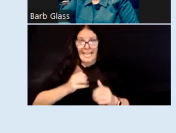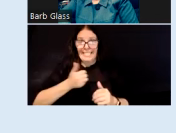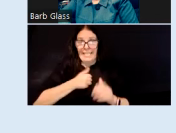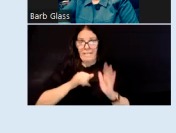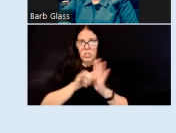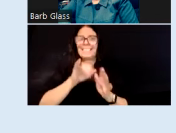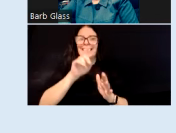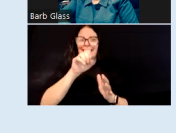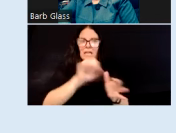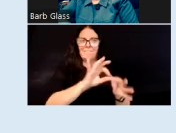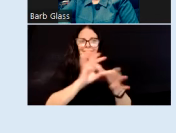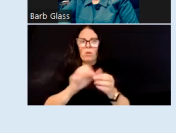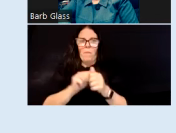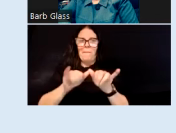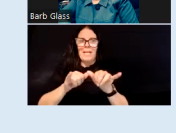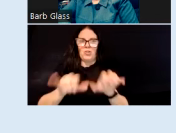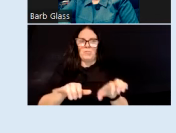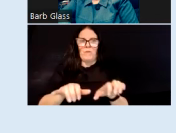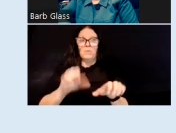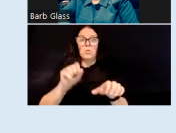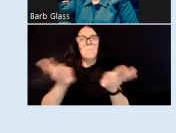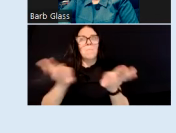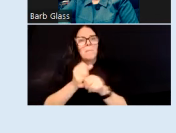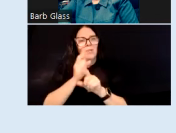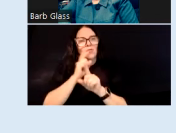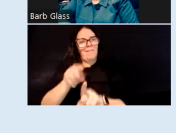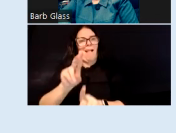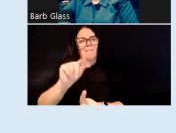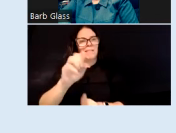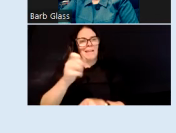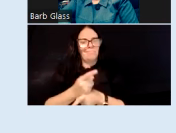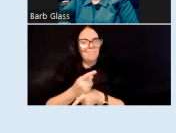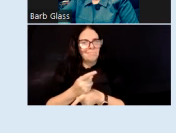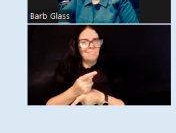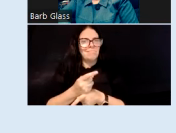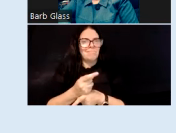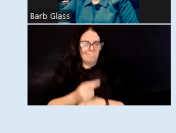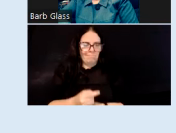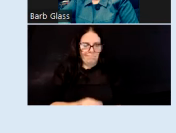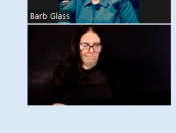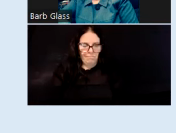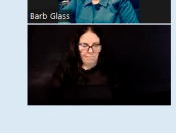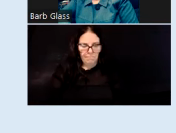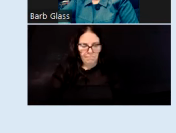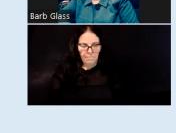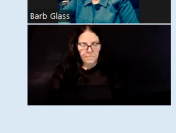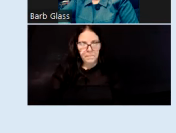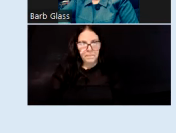to performance measures, and that's why it's important to make sure that it's accurate and up to date.